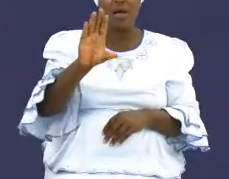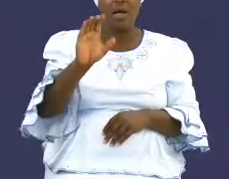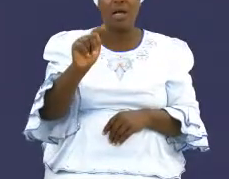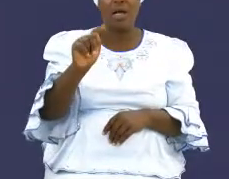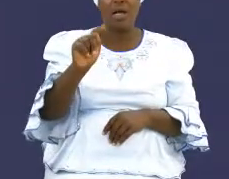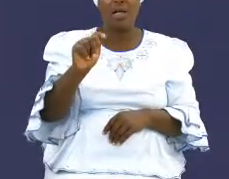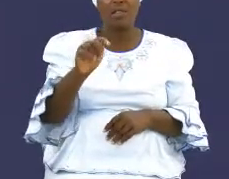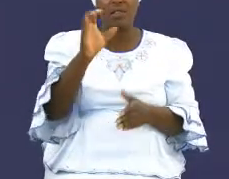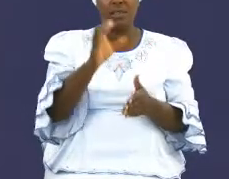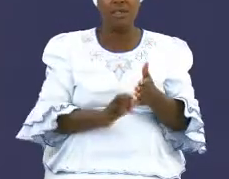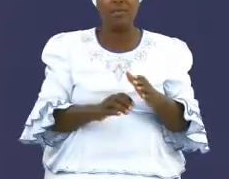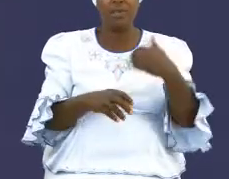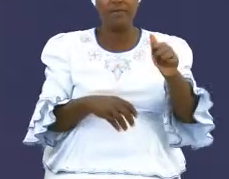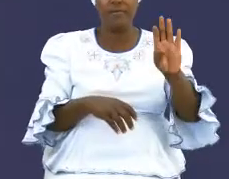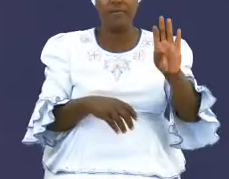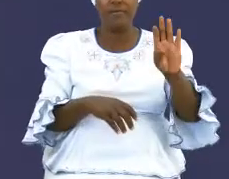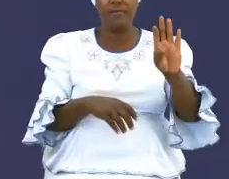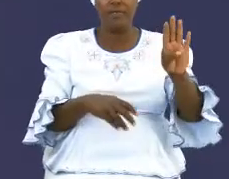27. Acts